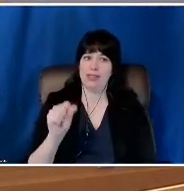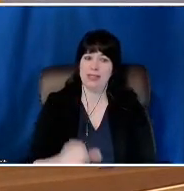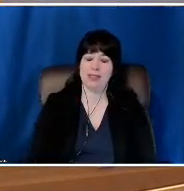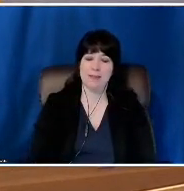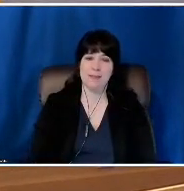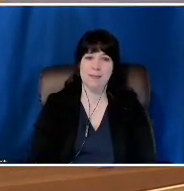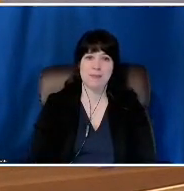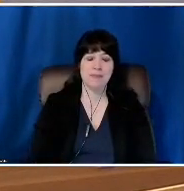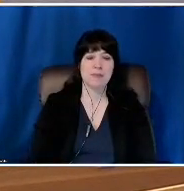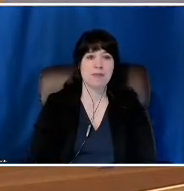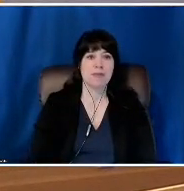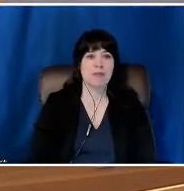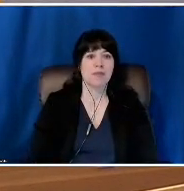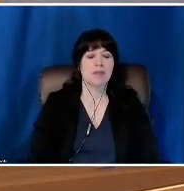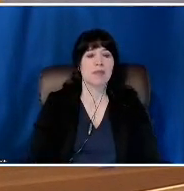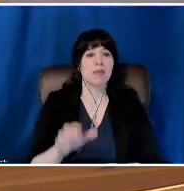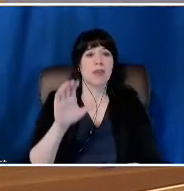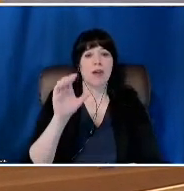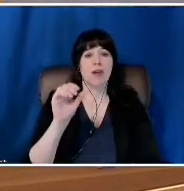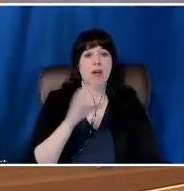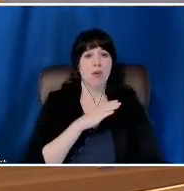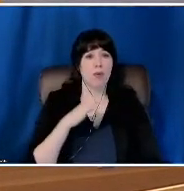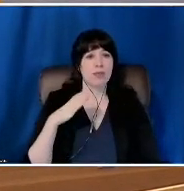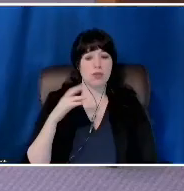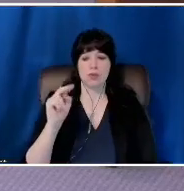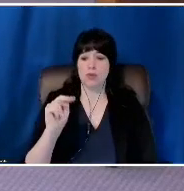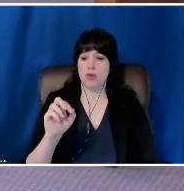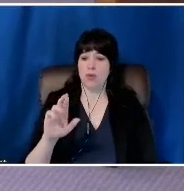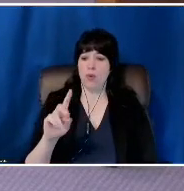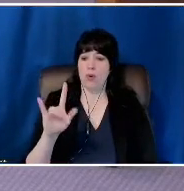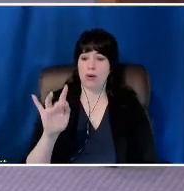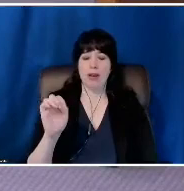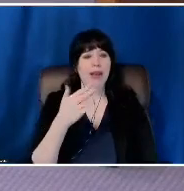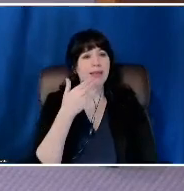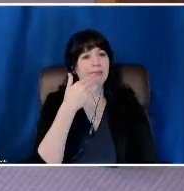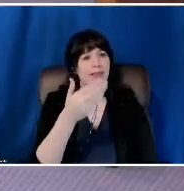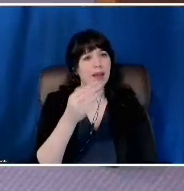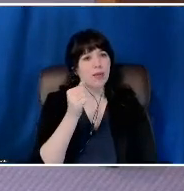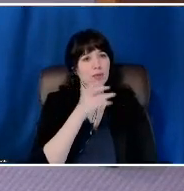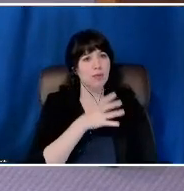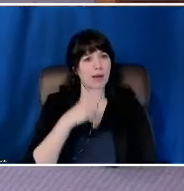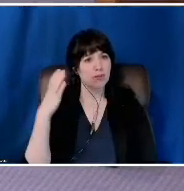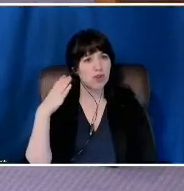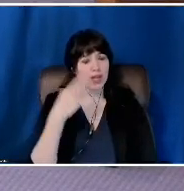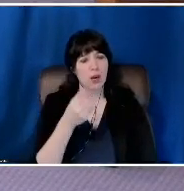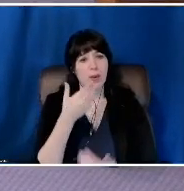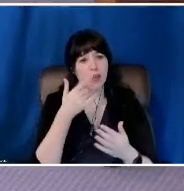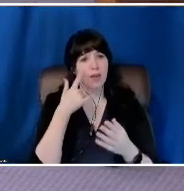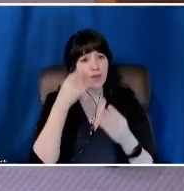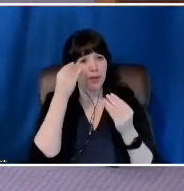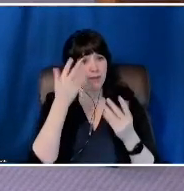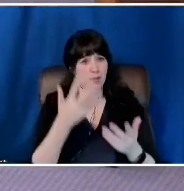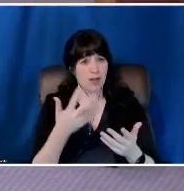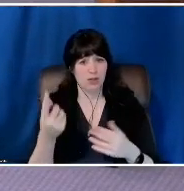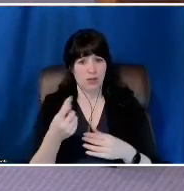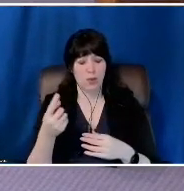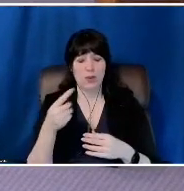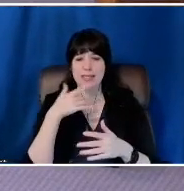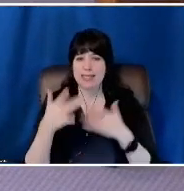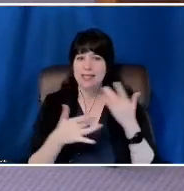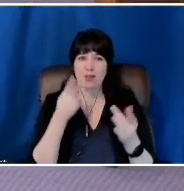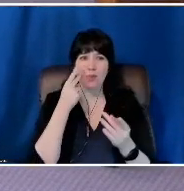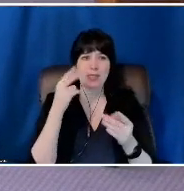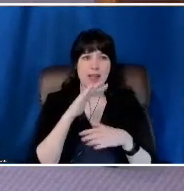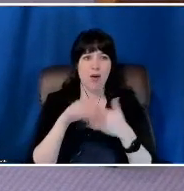Commissioner Nordyke. Thank you, Madam Chair, and thank you as always for the information. It is so exciting to see all the new programs